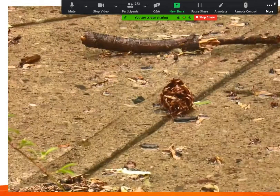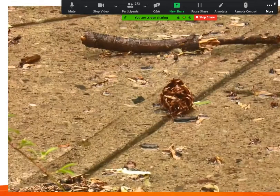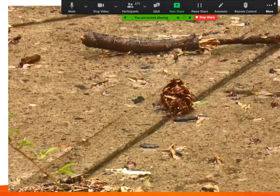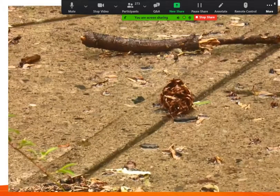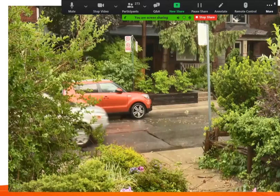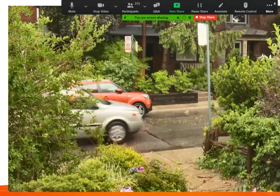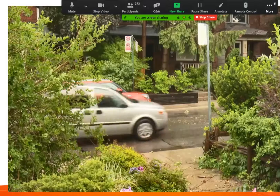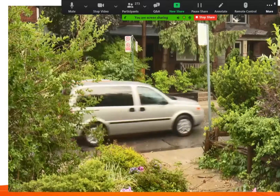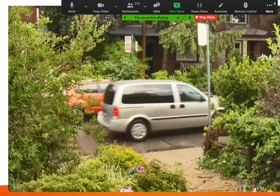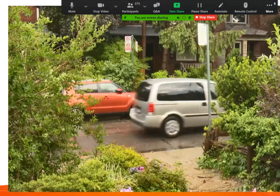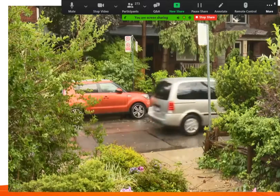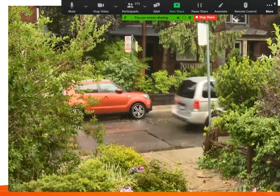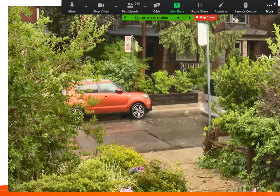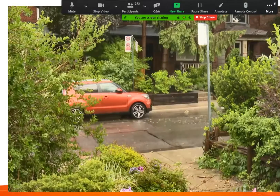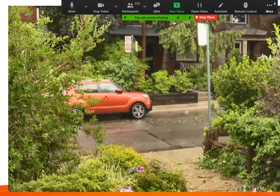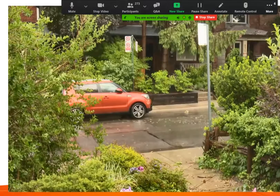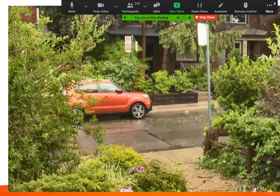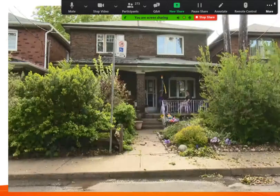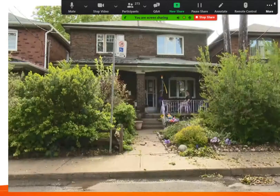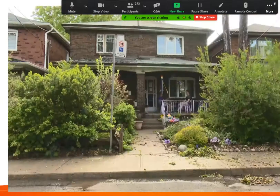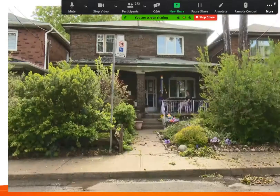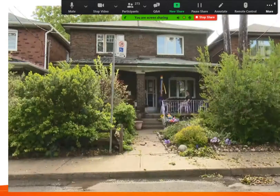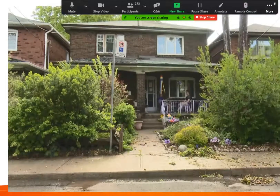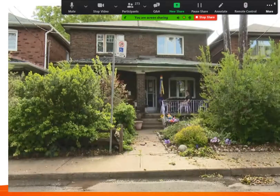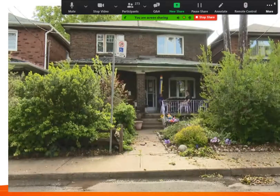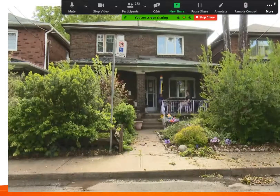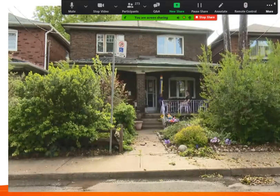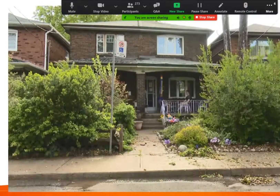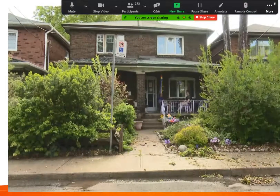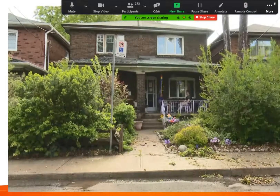Now, one of the problems, and seniors will tell you this, is that you become more and more